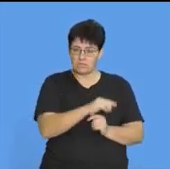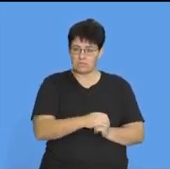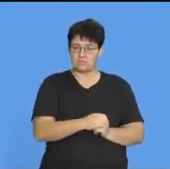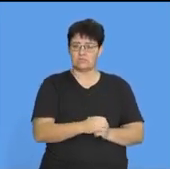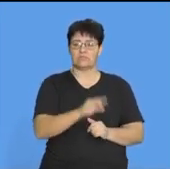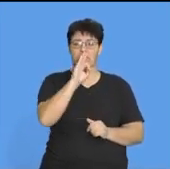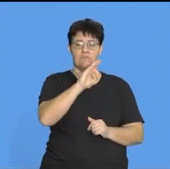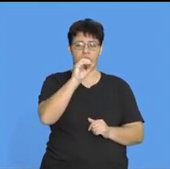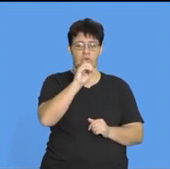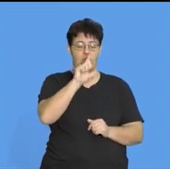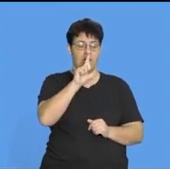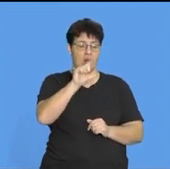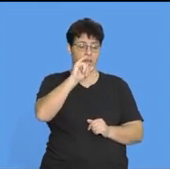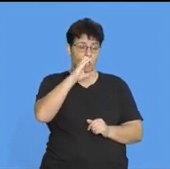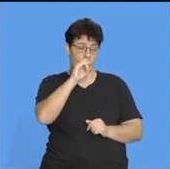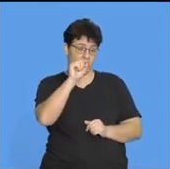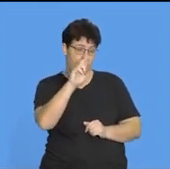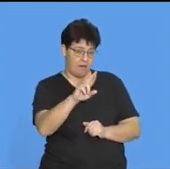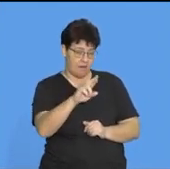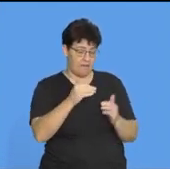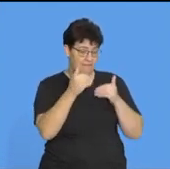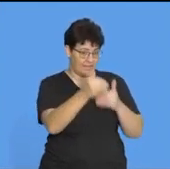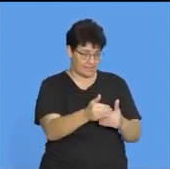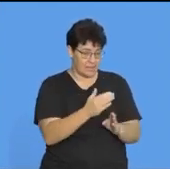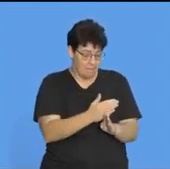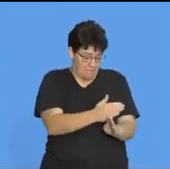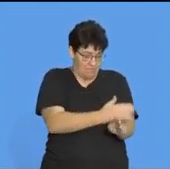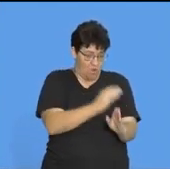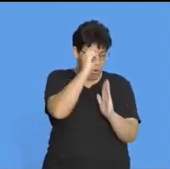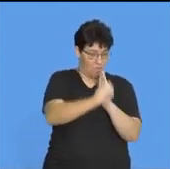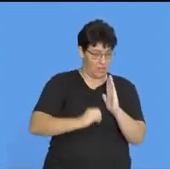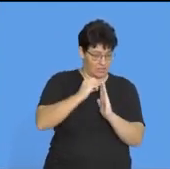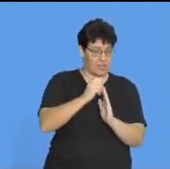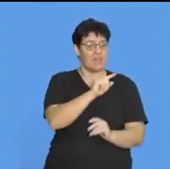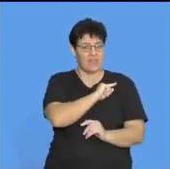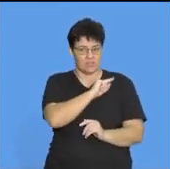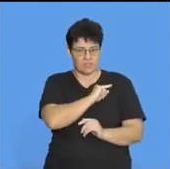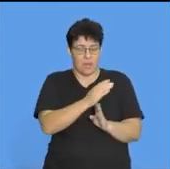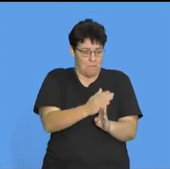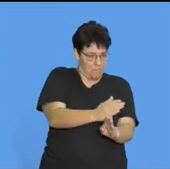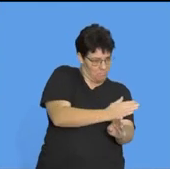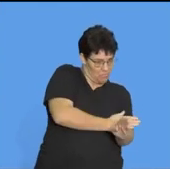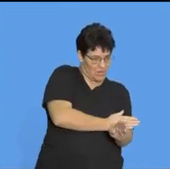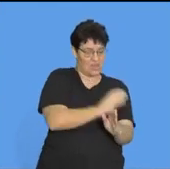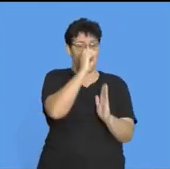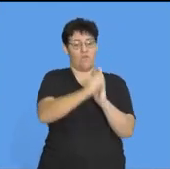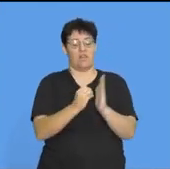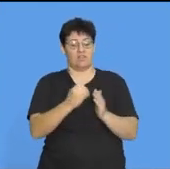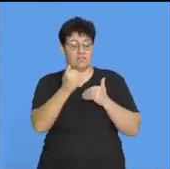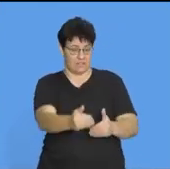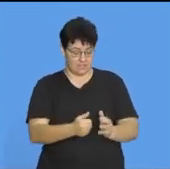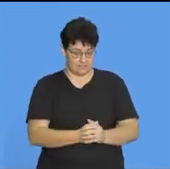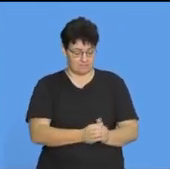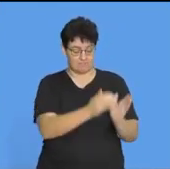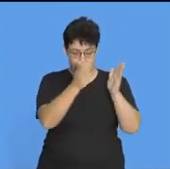follicular phase, which is just before ovulation, and hence it's called the pre-ovulatory phase. We